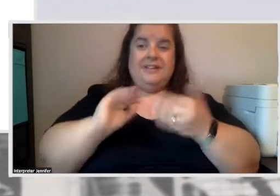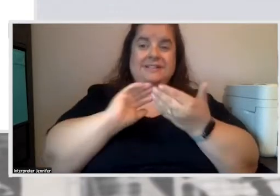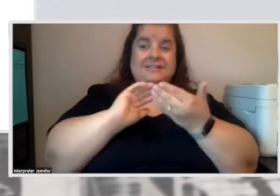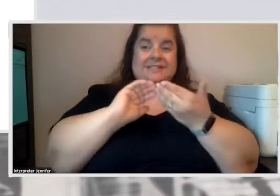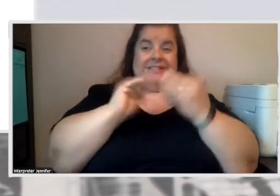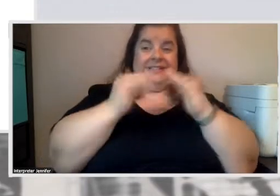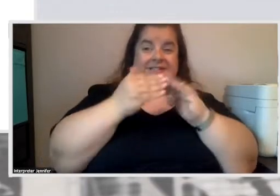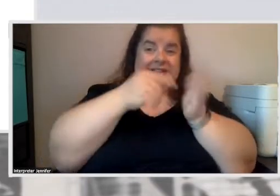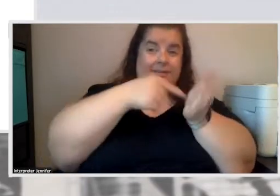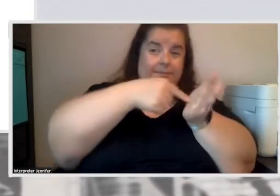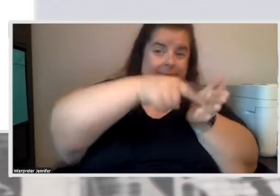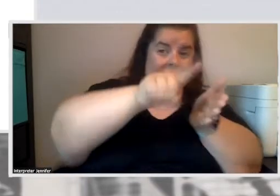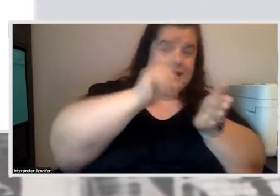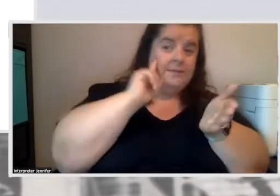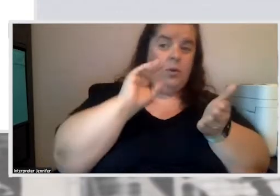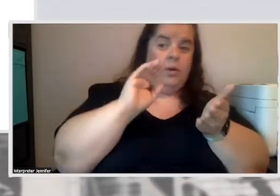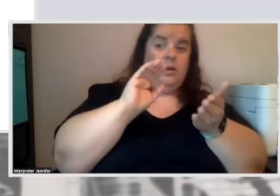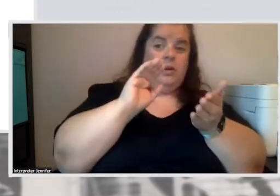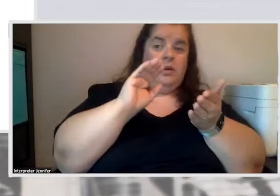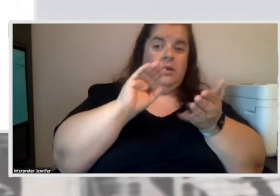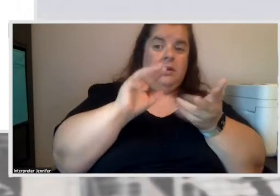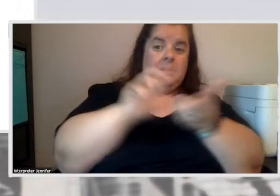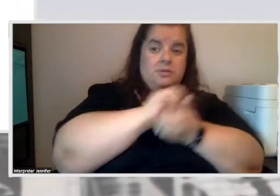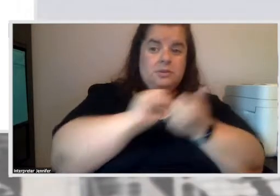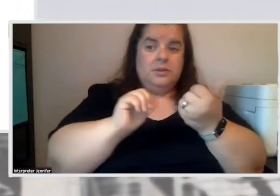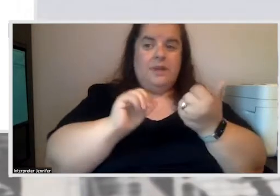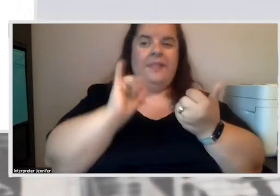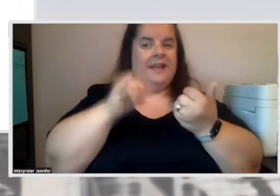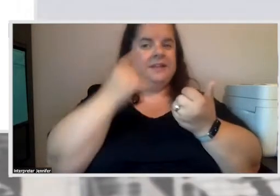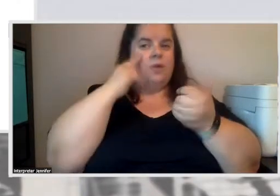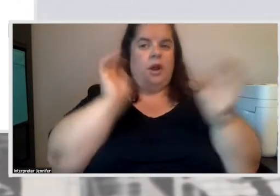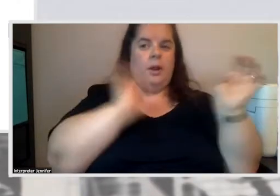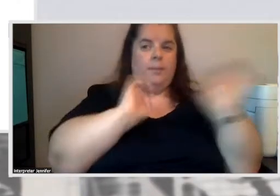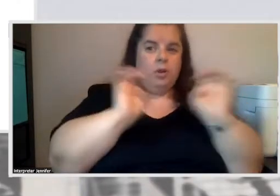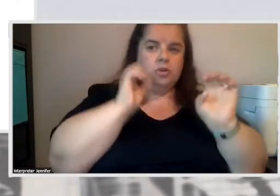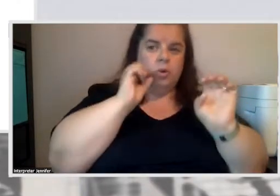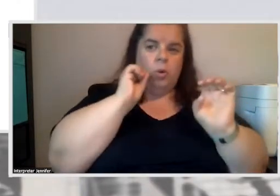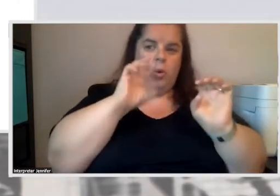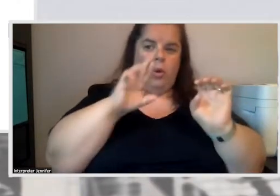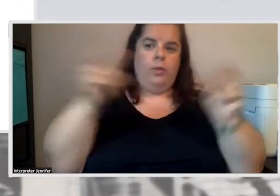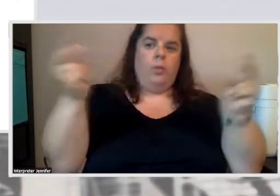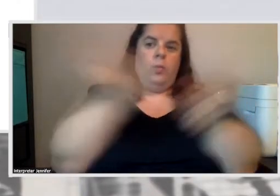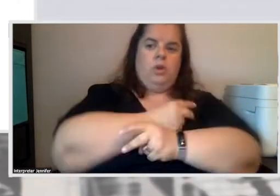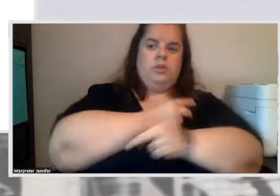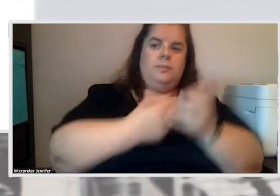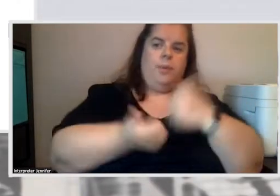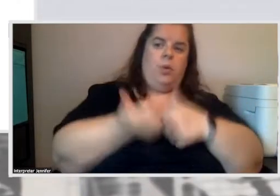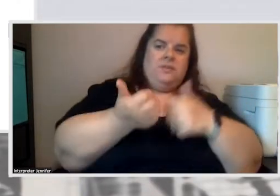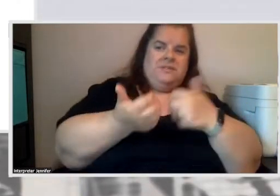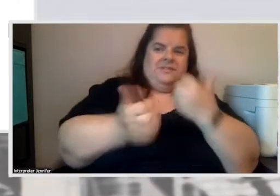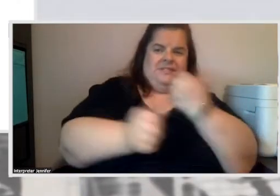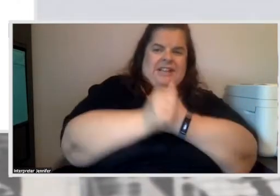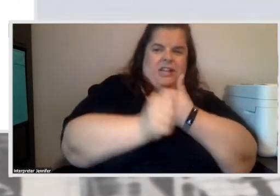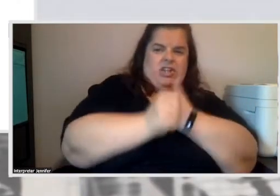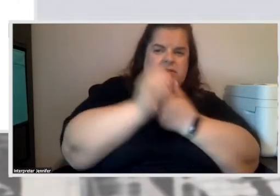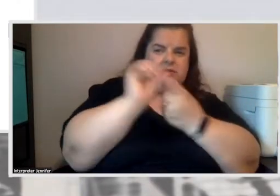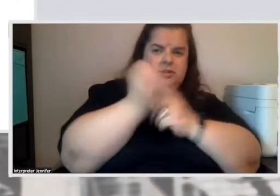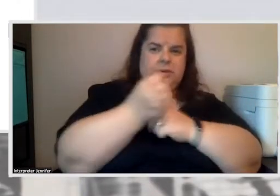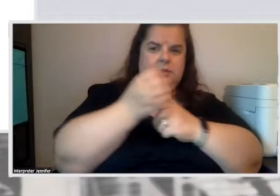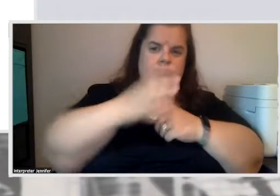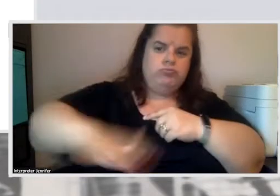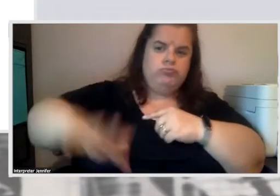properties is reserved for structures that are emergencies or the worst, most dangerous condition citywide. So given